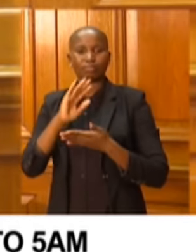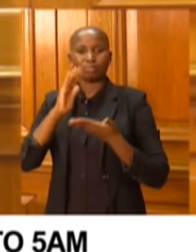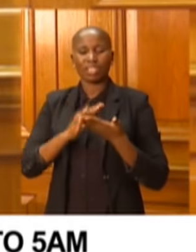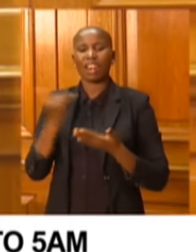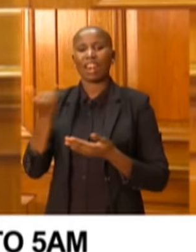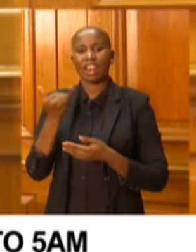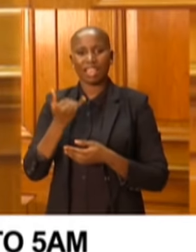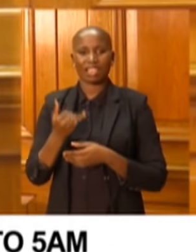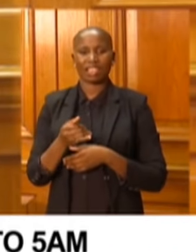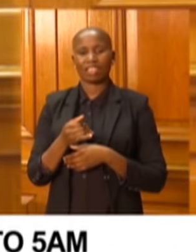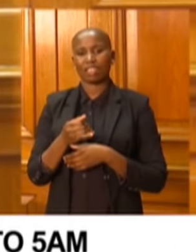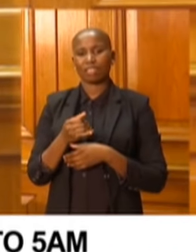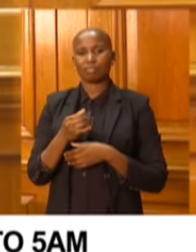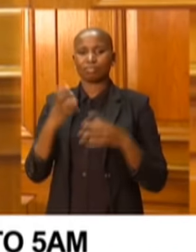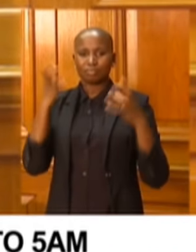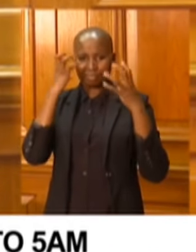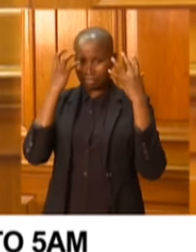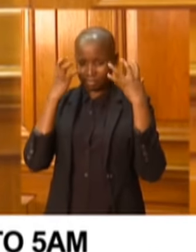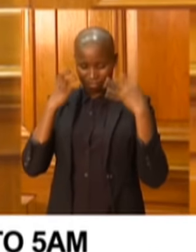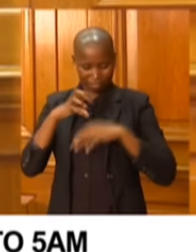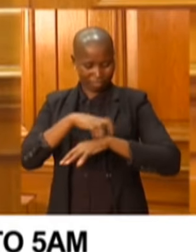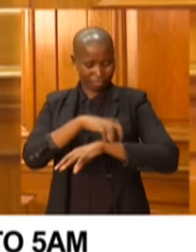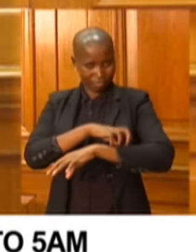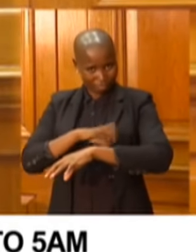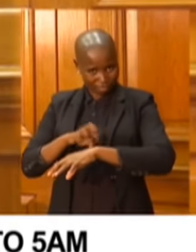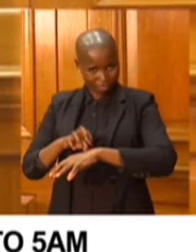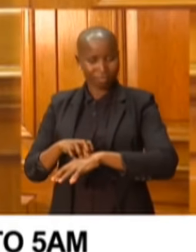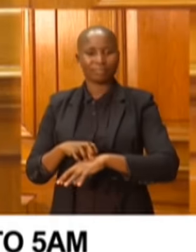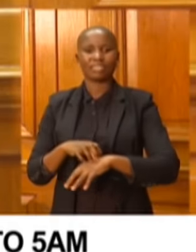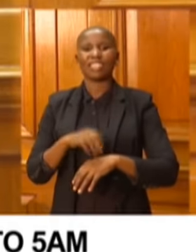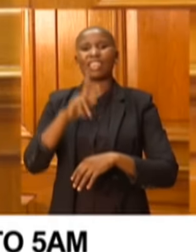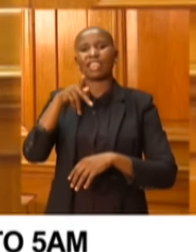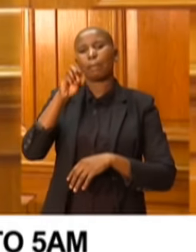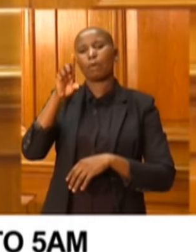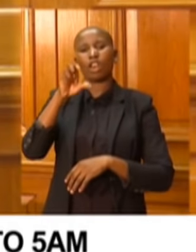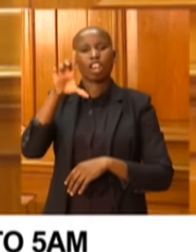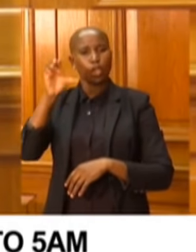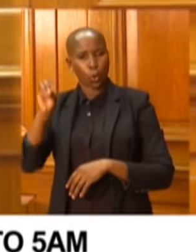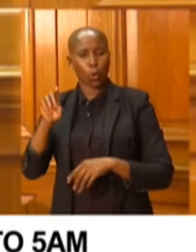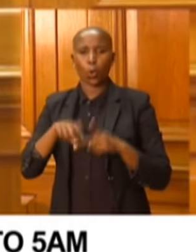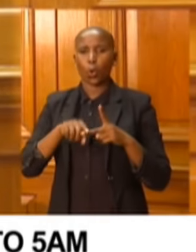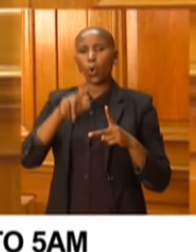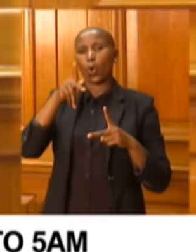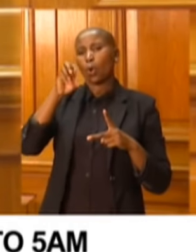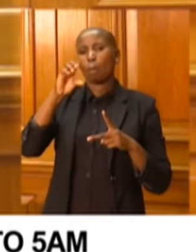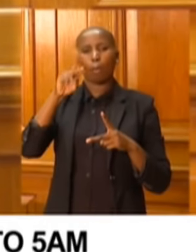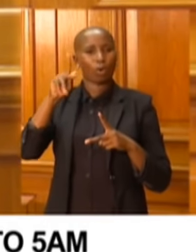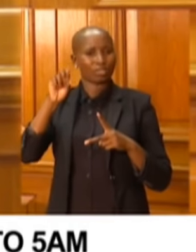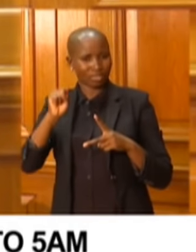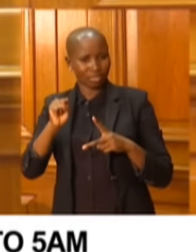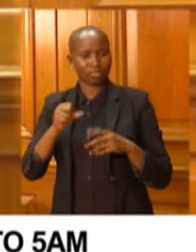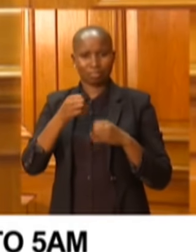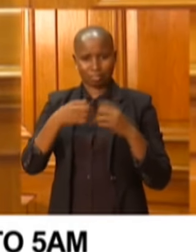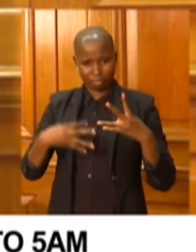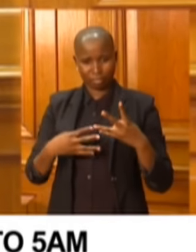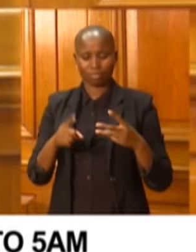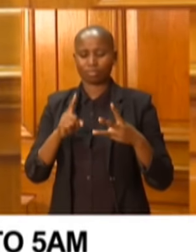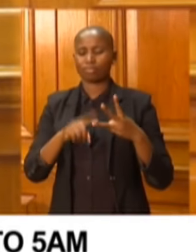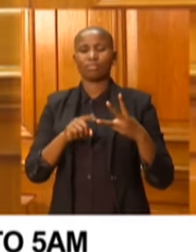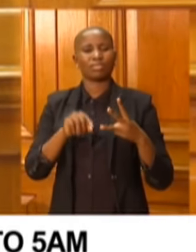polio. Our children get vaccinated routinely. against many diseases such as